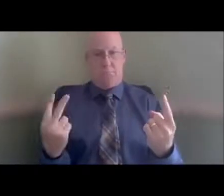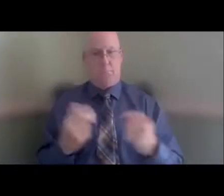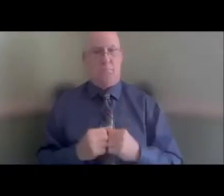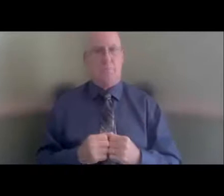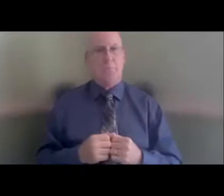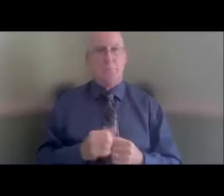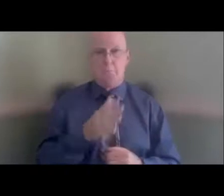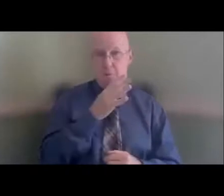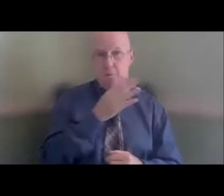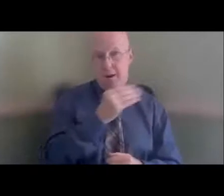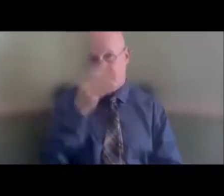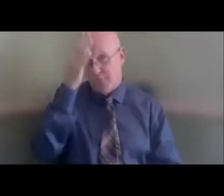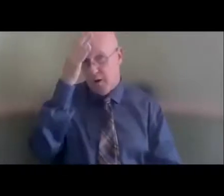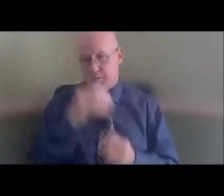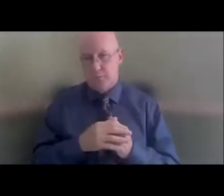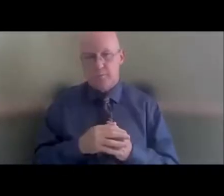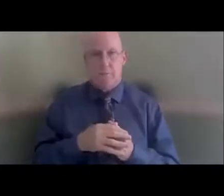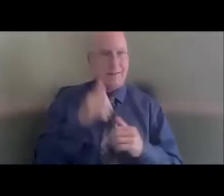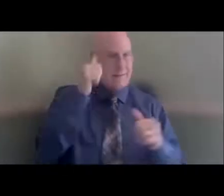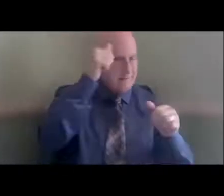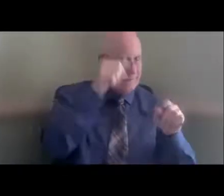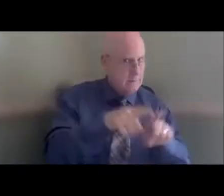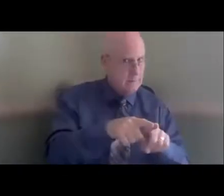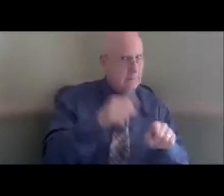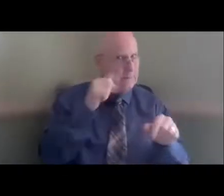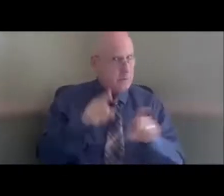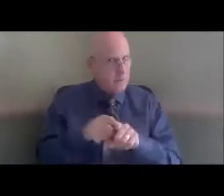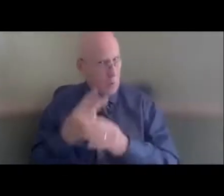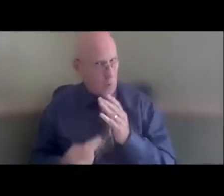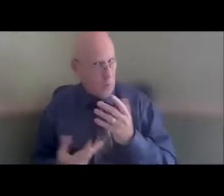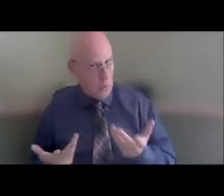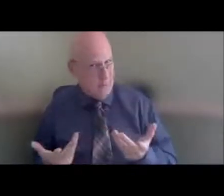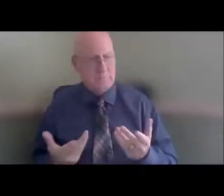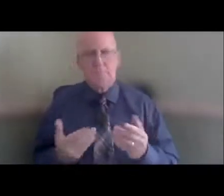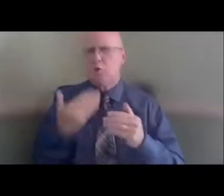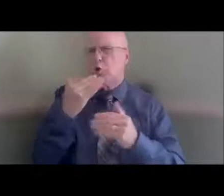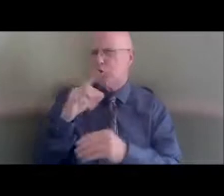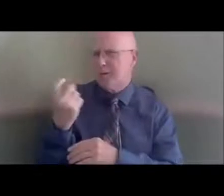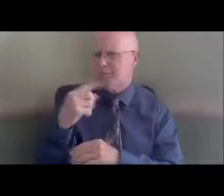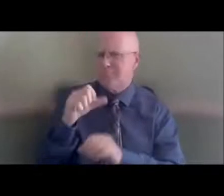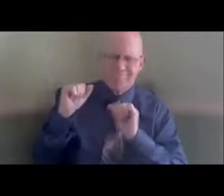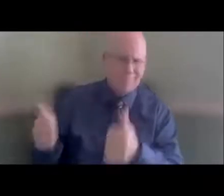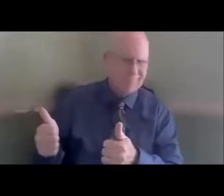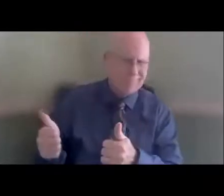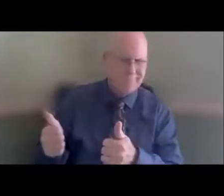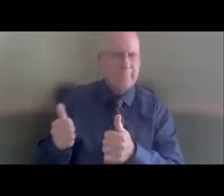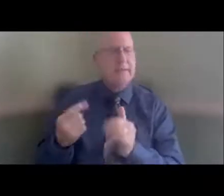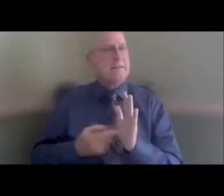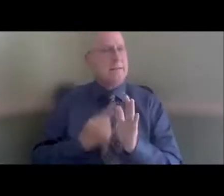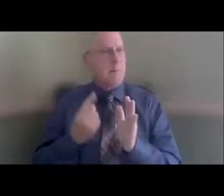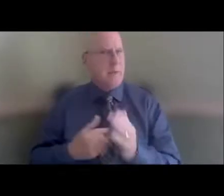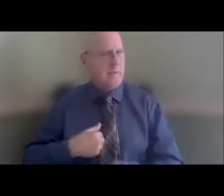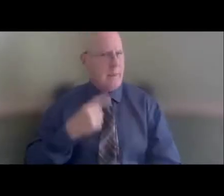and a father, or maybe a sibling. How does that work? And can you appoint joint guardians? Great question. I love that question, because sometimes I